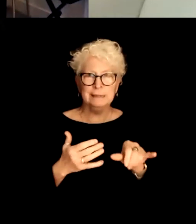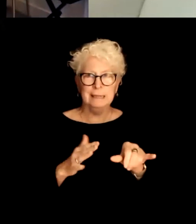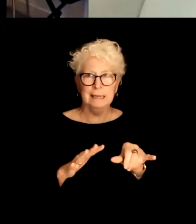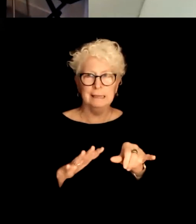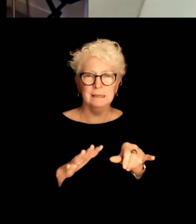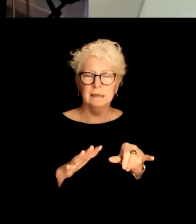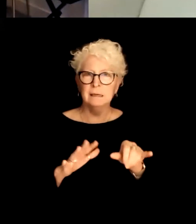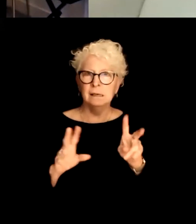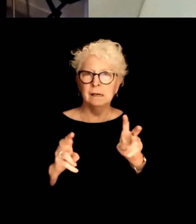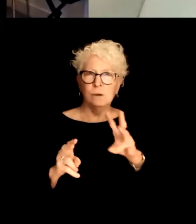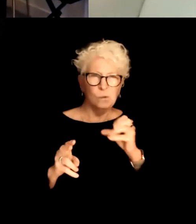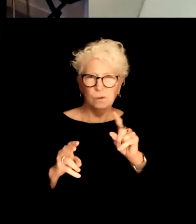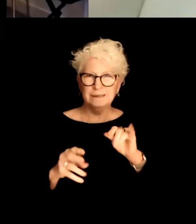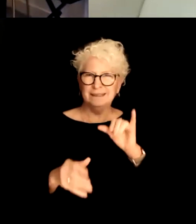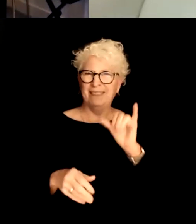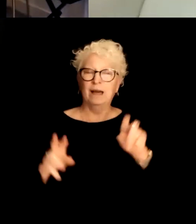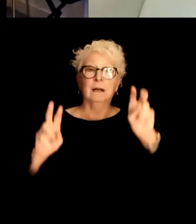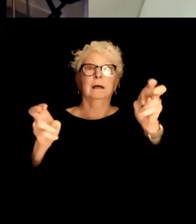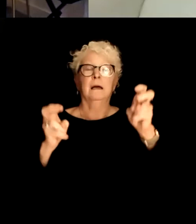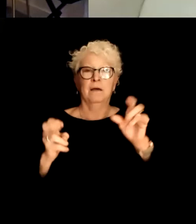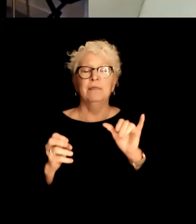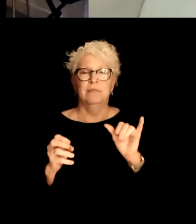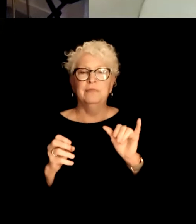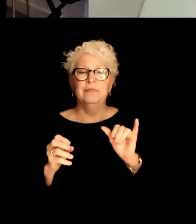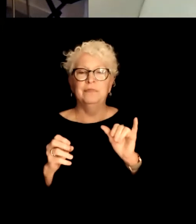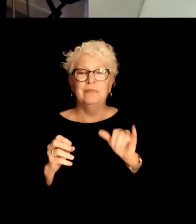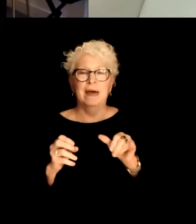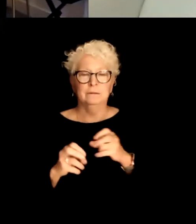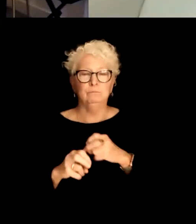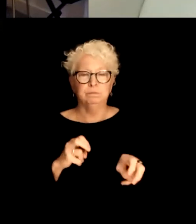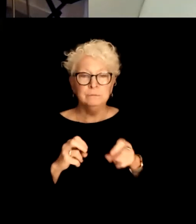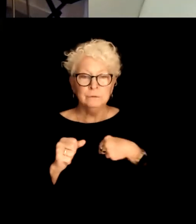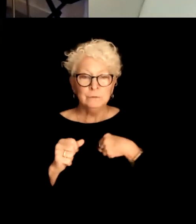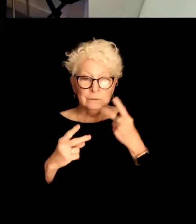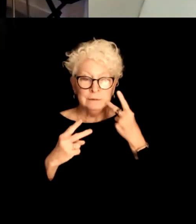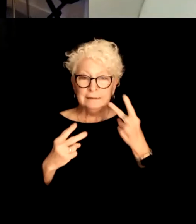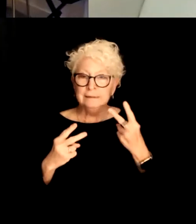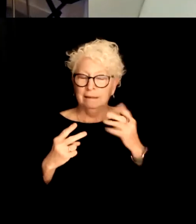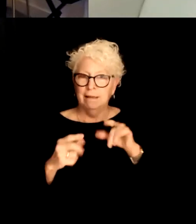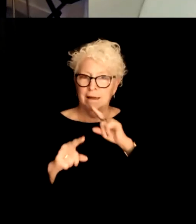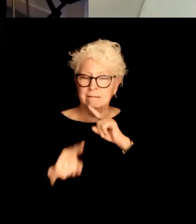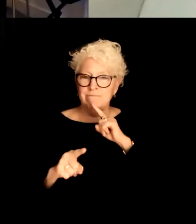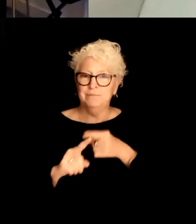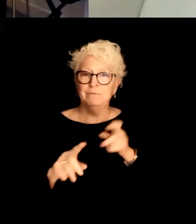think I've tried to do a lot of work just kind of thinking through